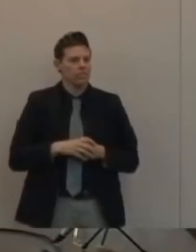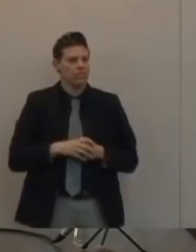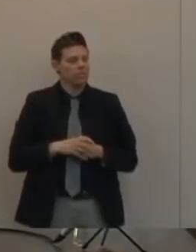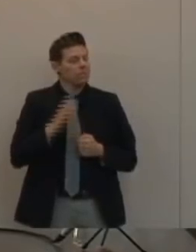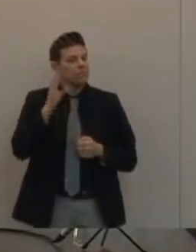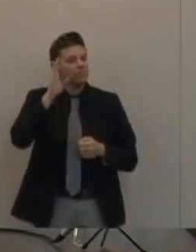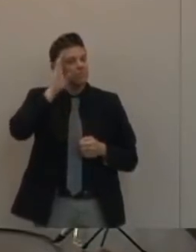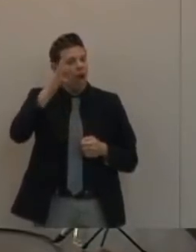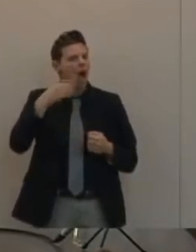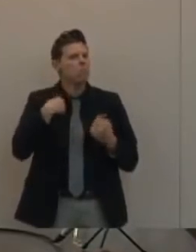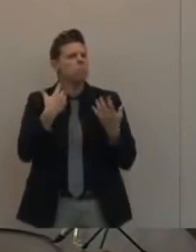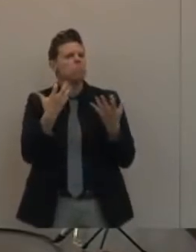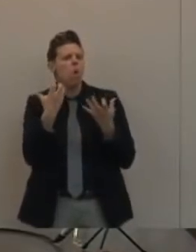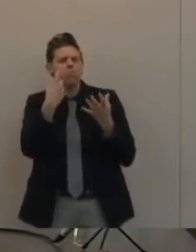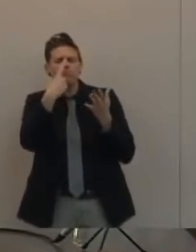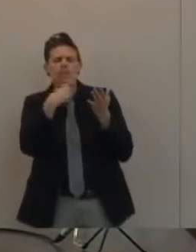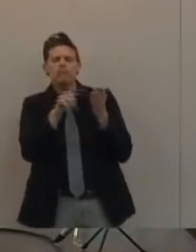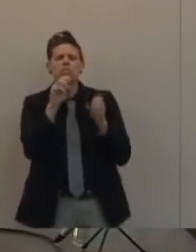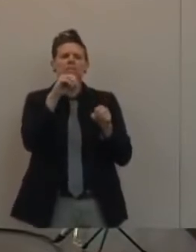check in on